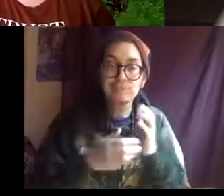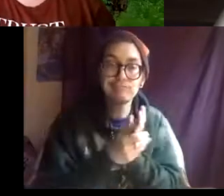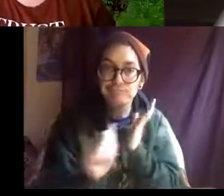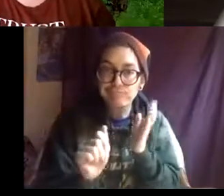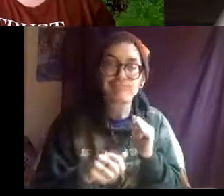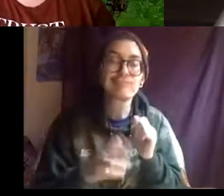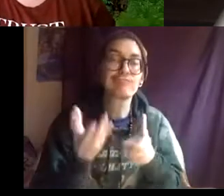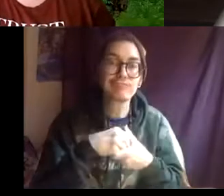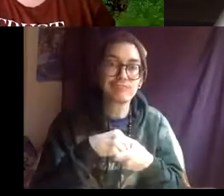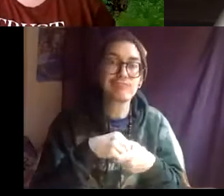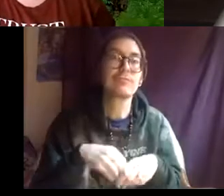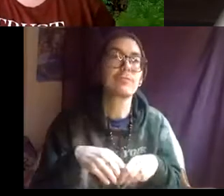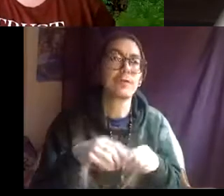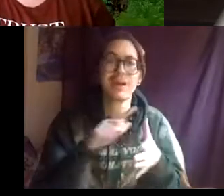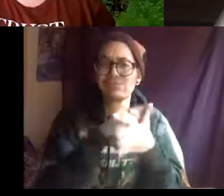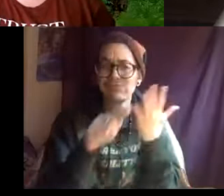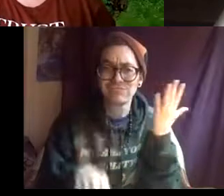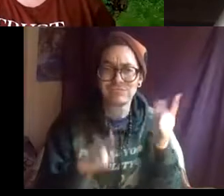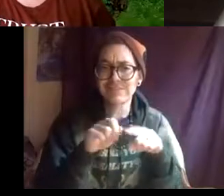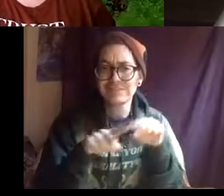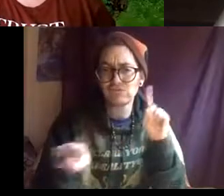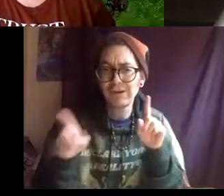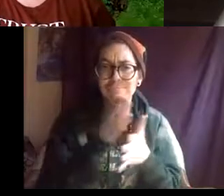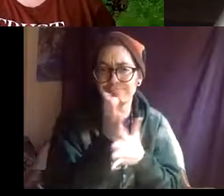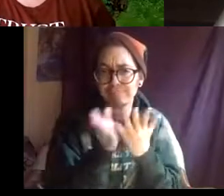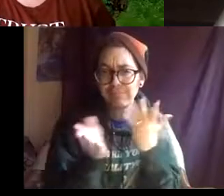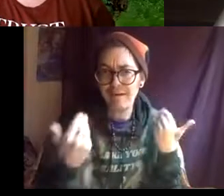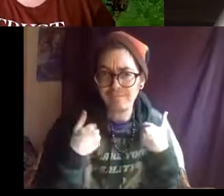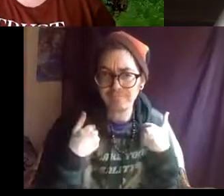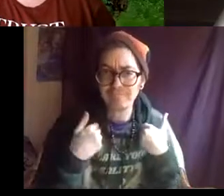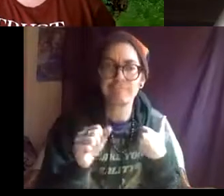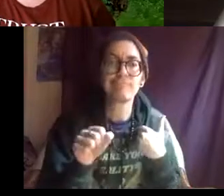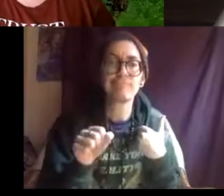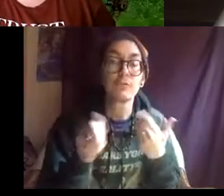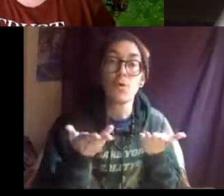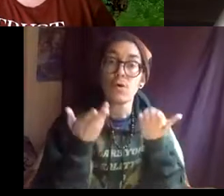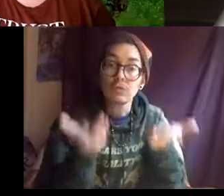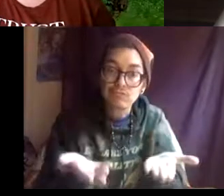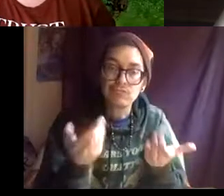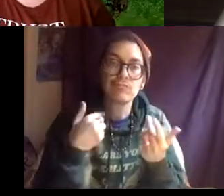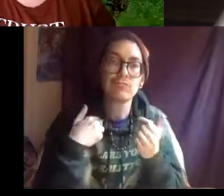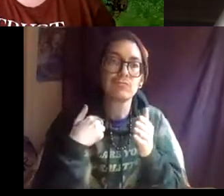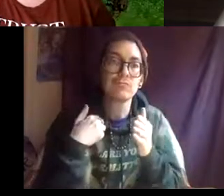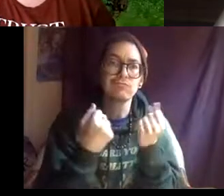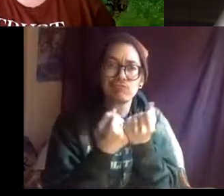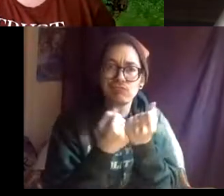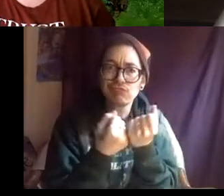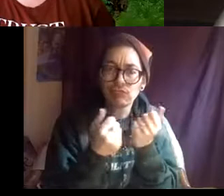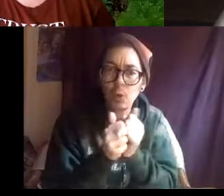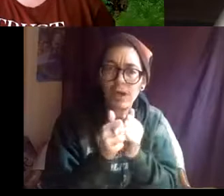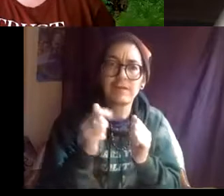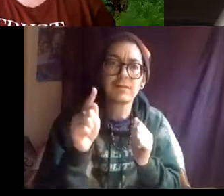Life coaching, one-on-one with individuals as needed. And I utilize all of those modalities when I work with